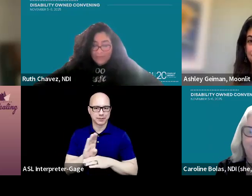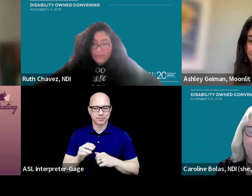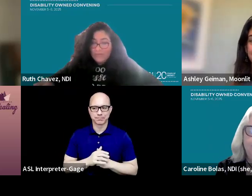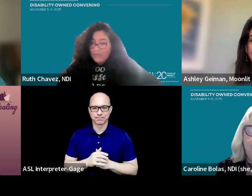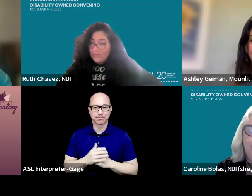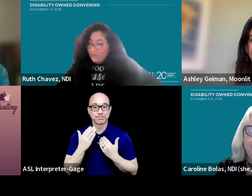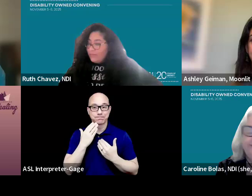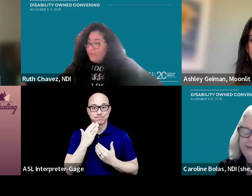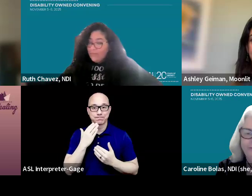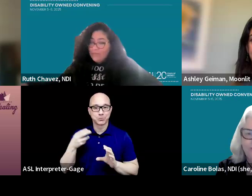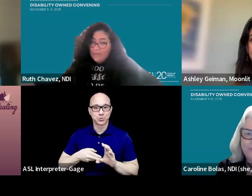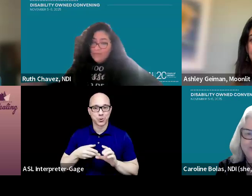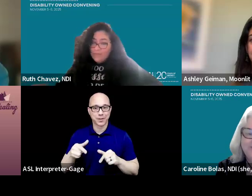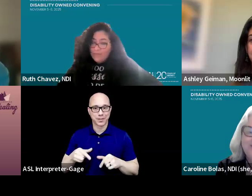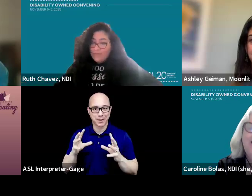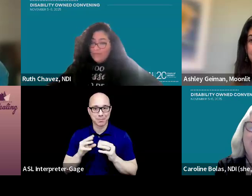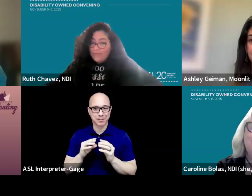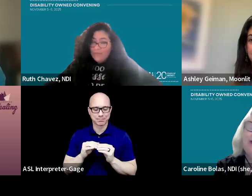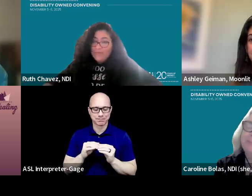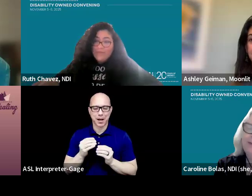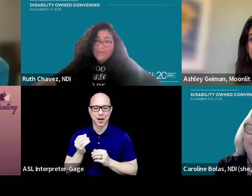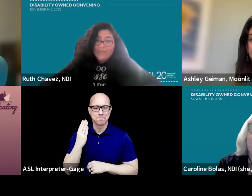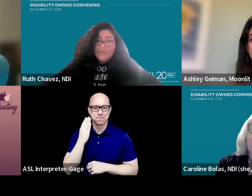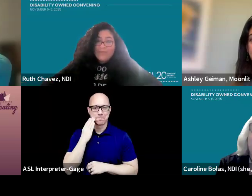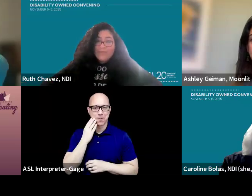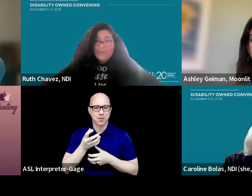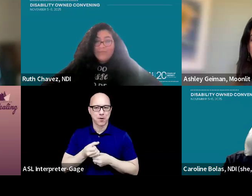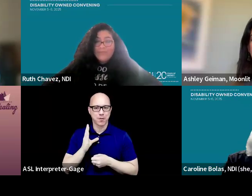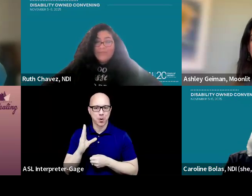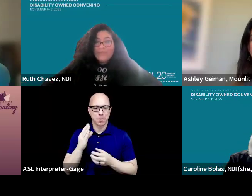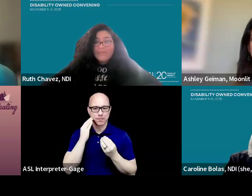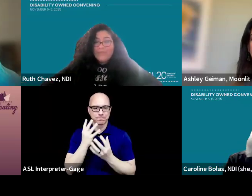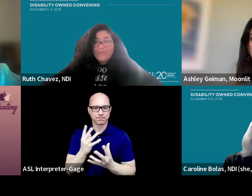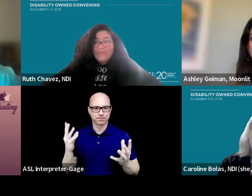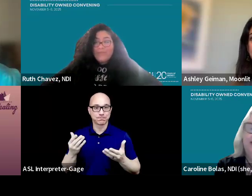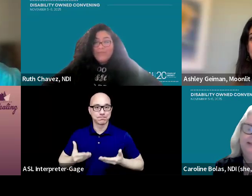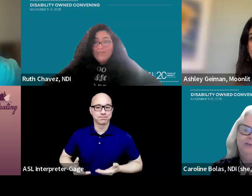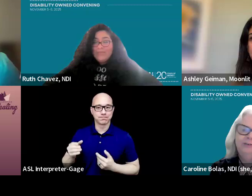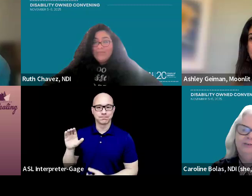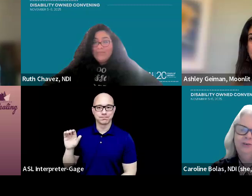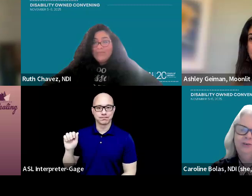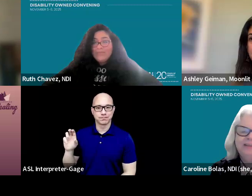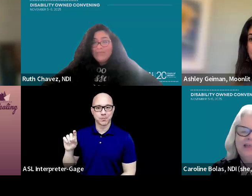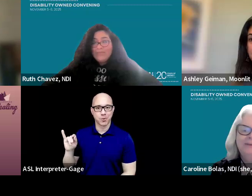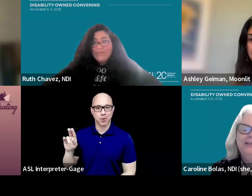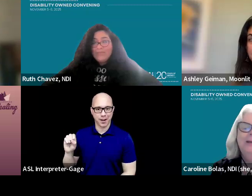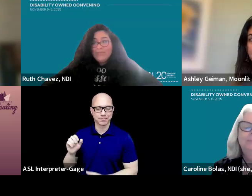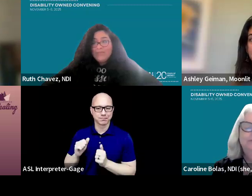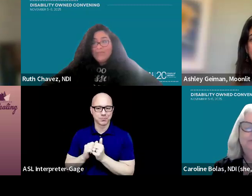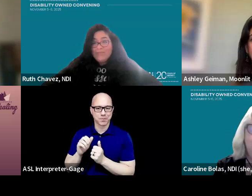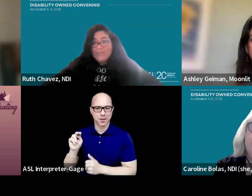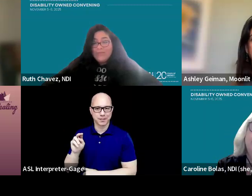is going to be amazingly informative. I'm Caroline Bolas with NDI, and I'm delighted to join you